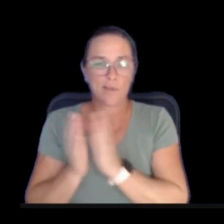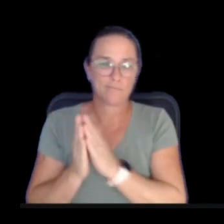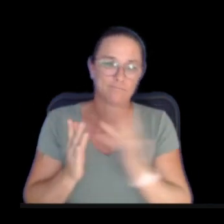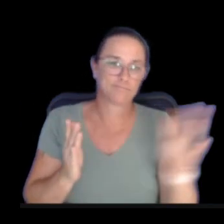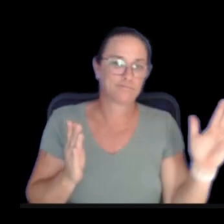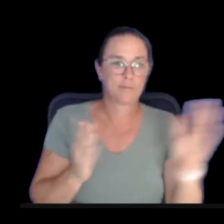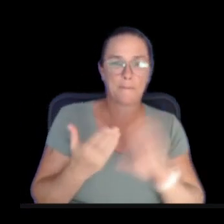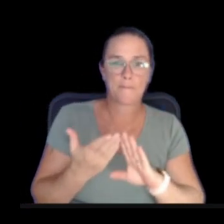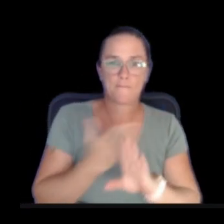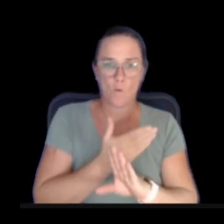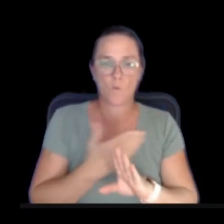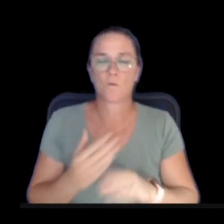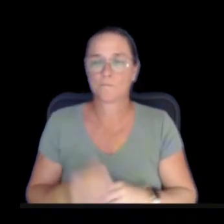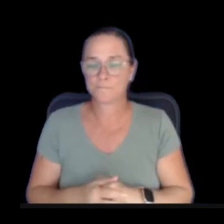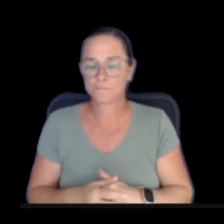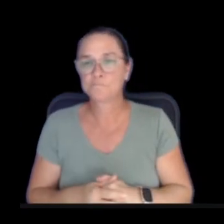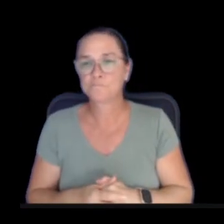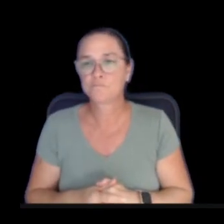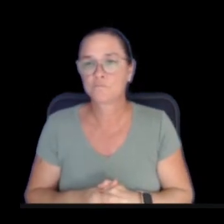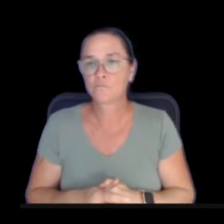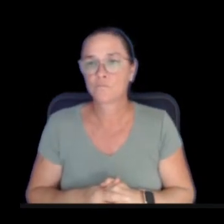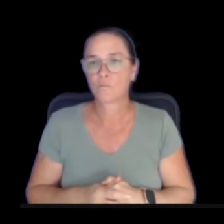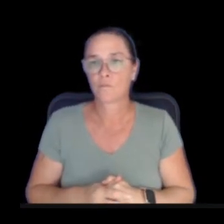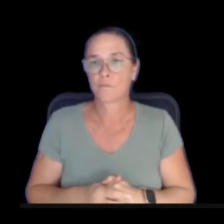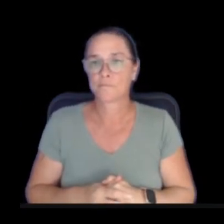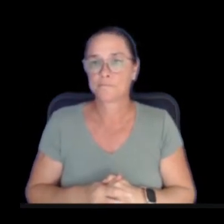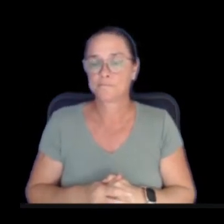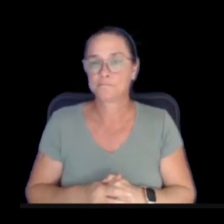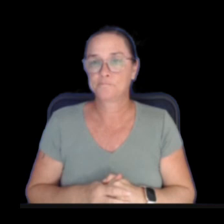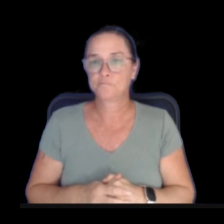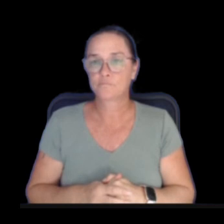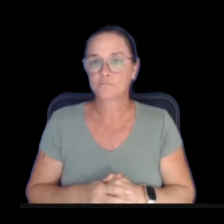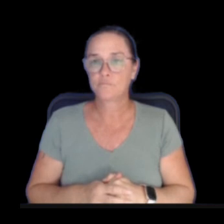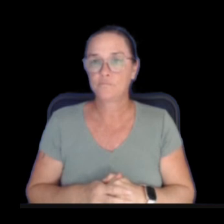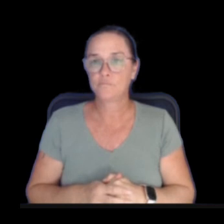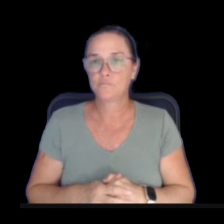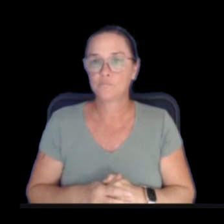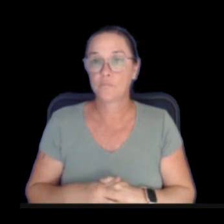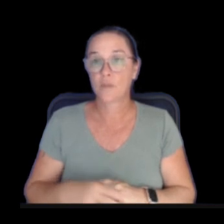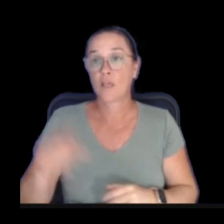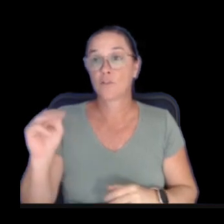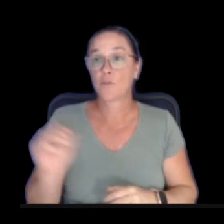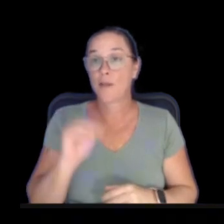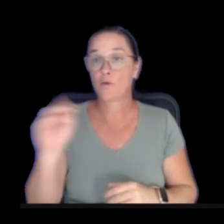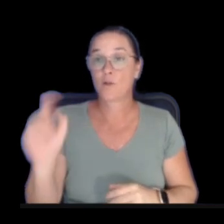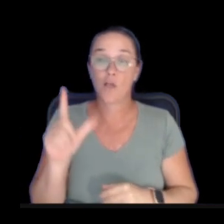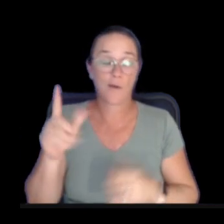that follow the eruption in 2022. So Maunaulu is still recharging